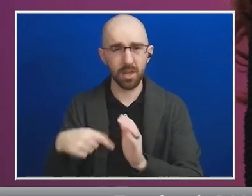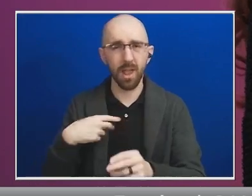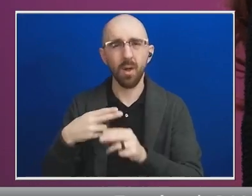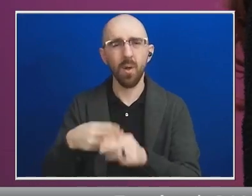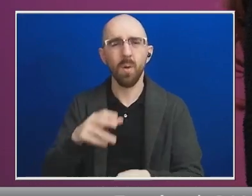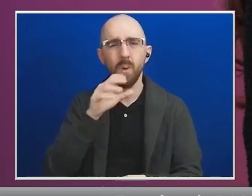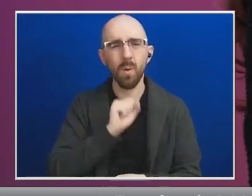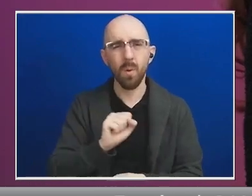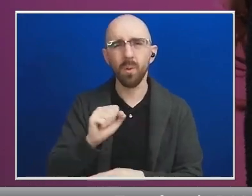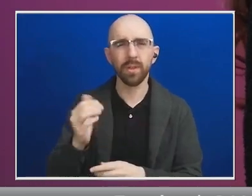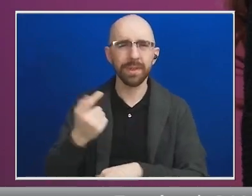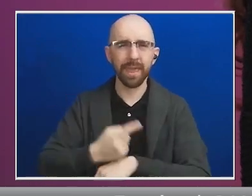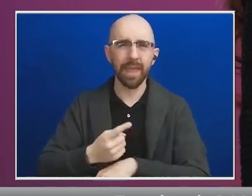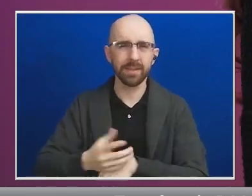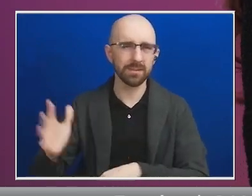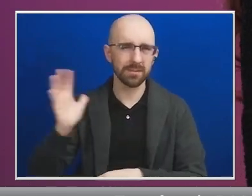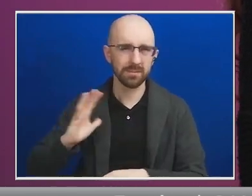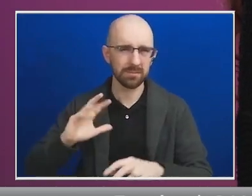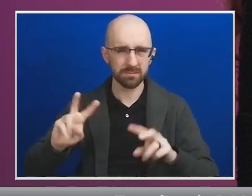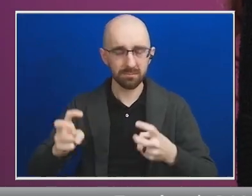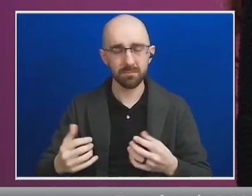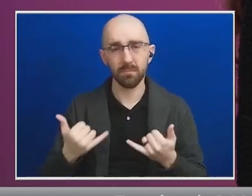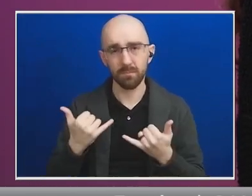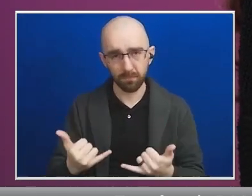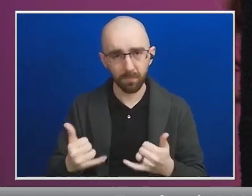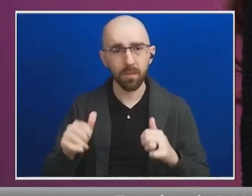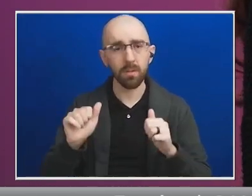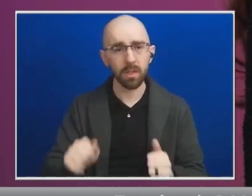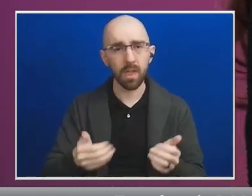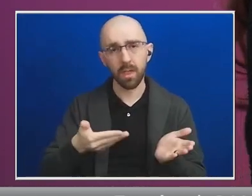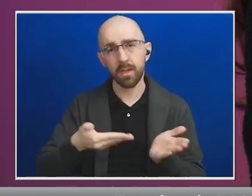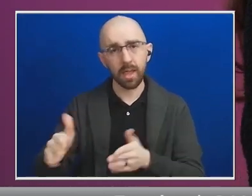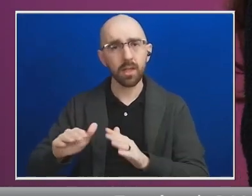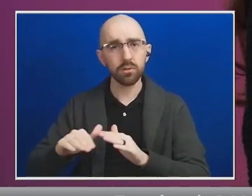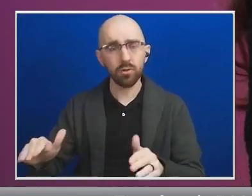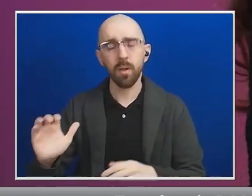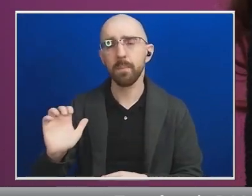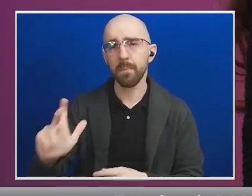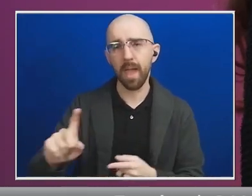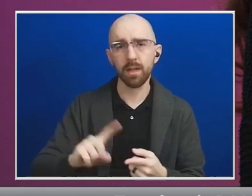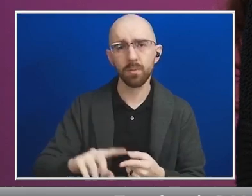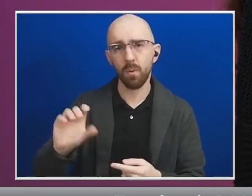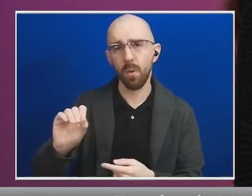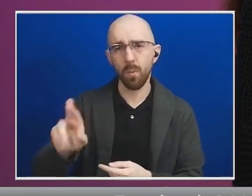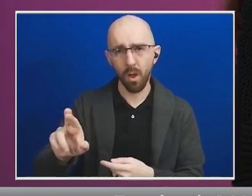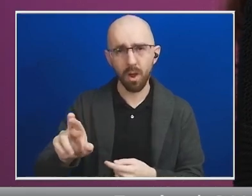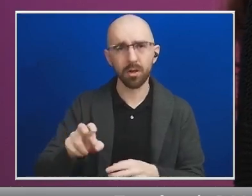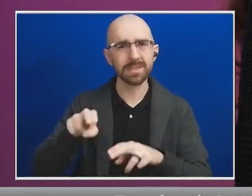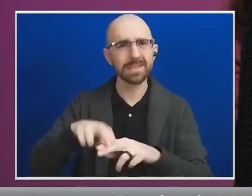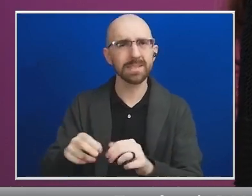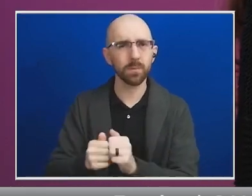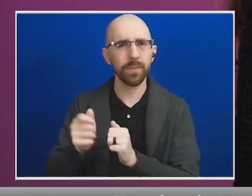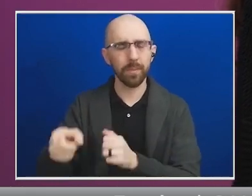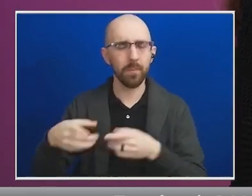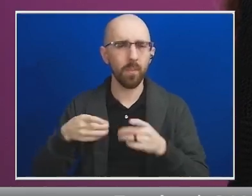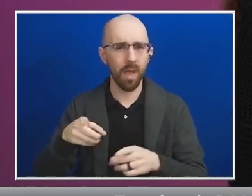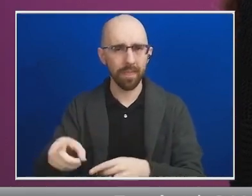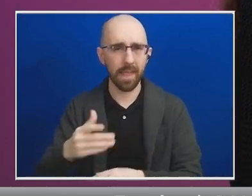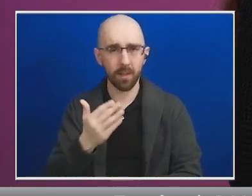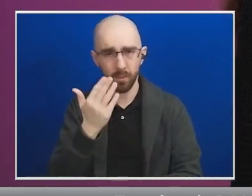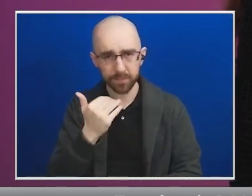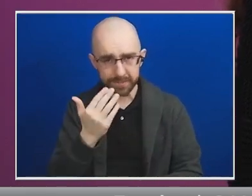that, now you can take your child back to the operating room and sit with them while they, go to sleep, and a